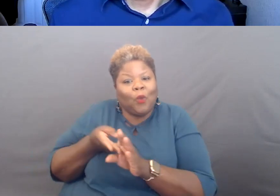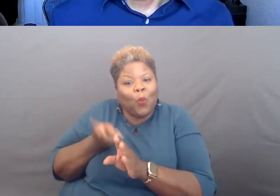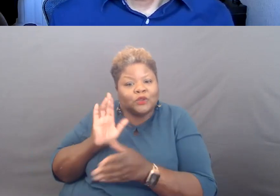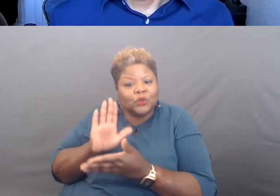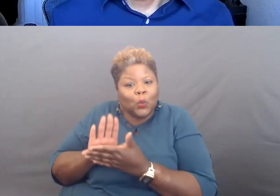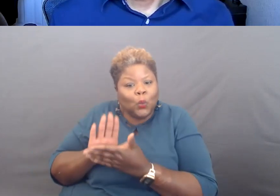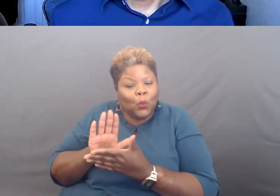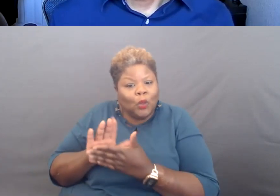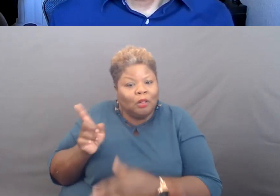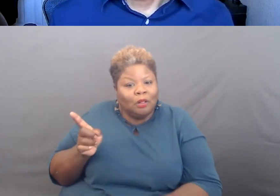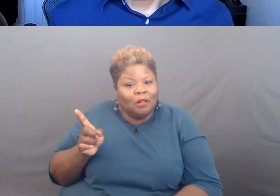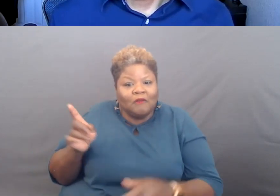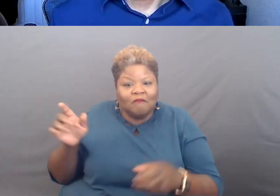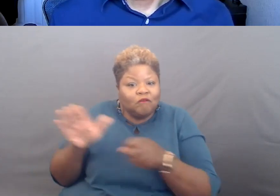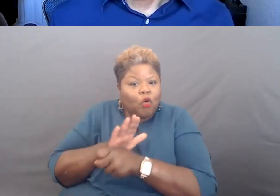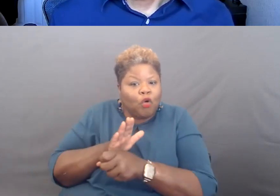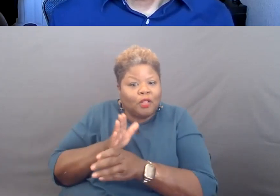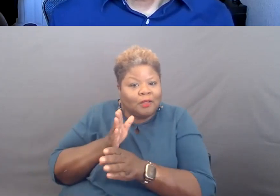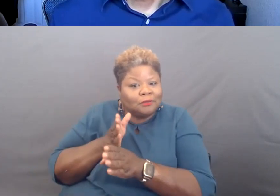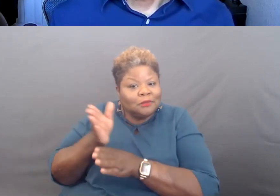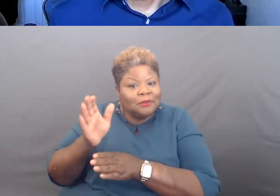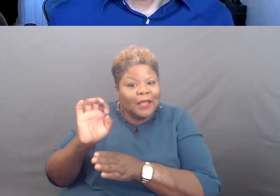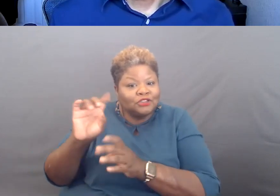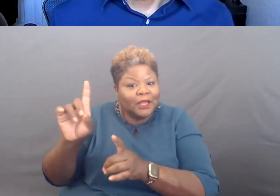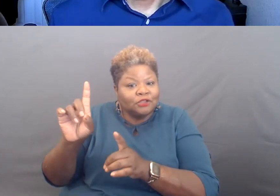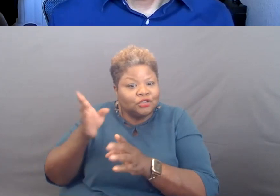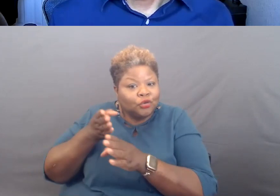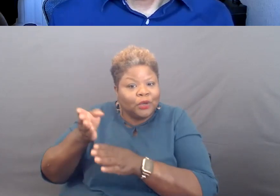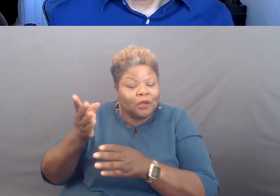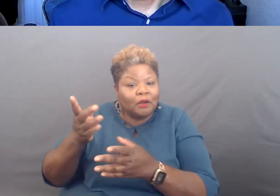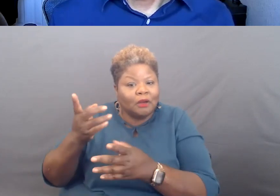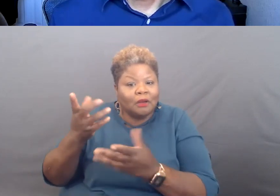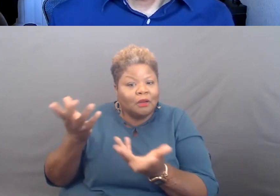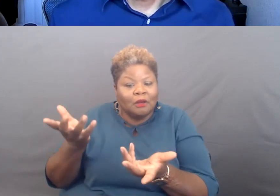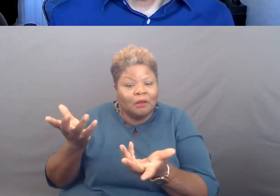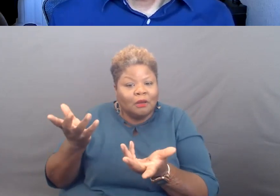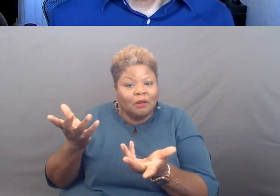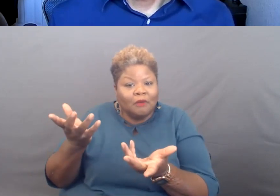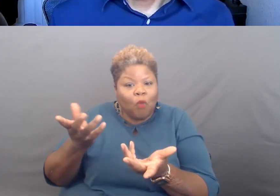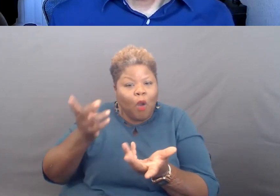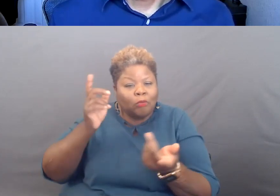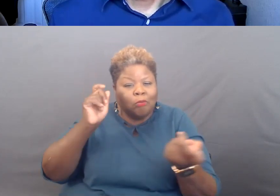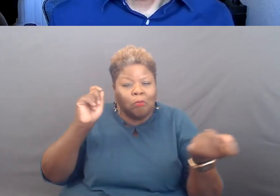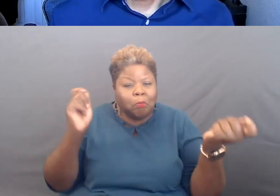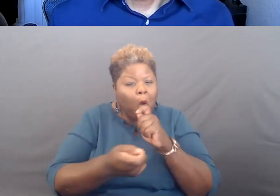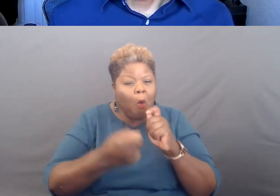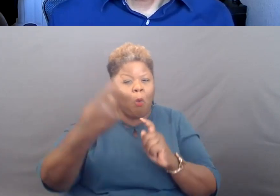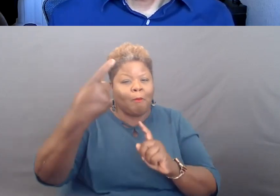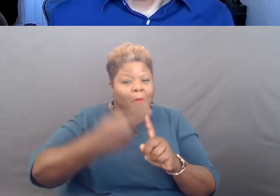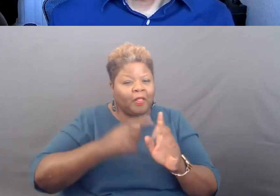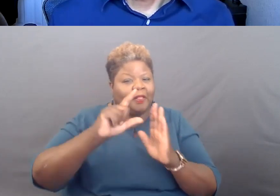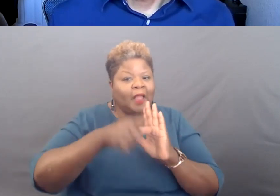entire educational career because of inaccessibility, only for it to turn on a dime less than a month later